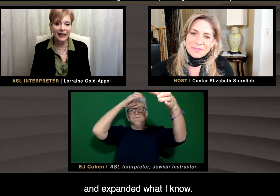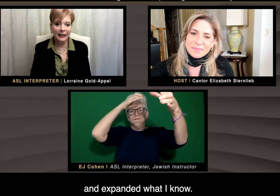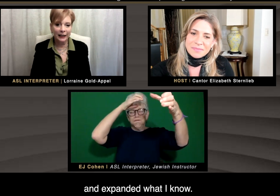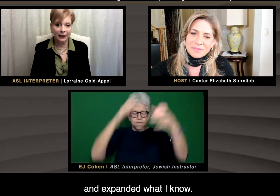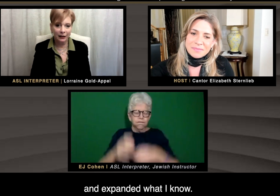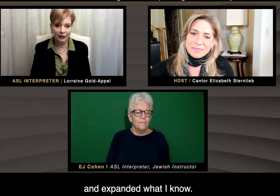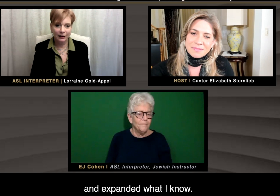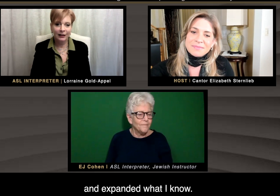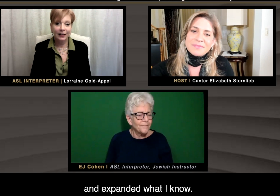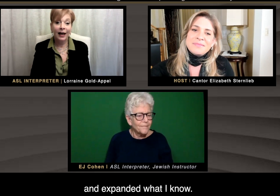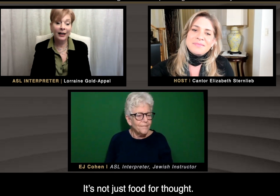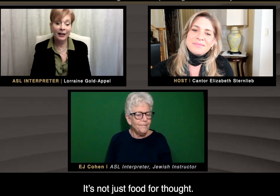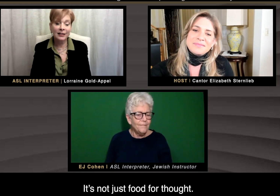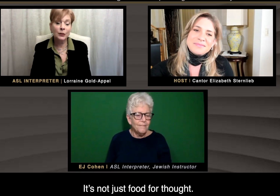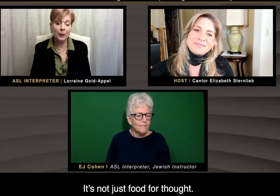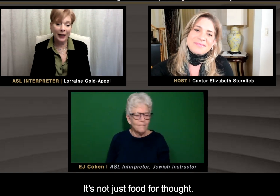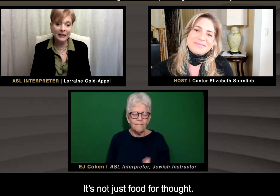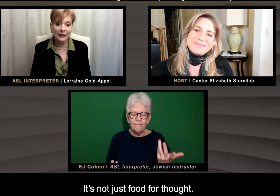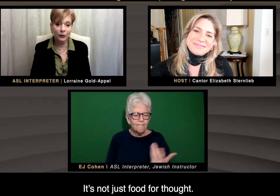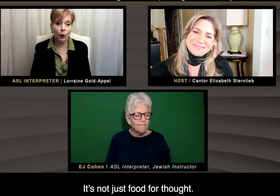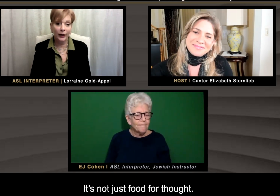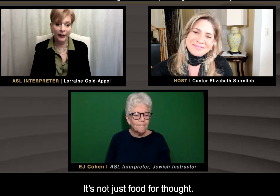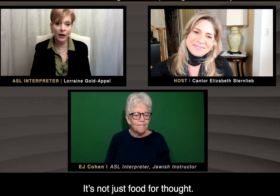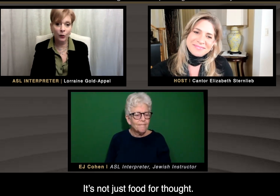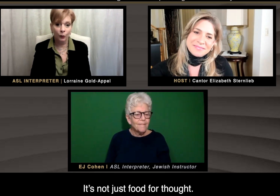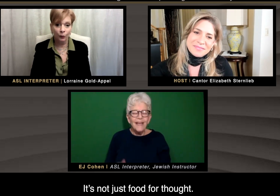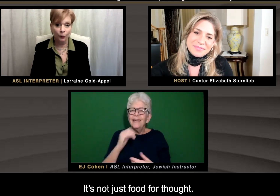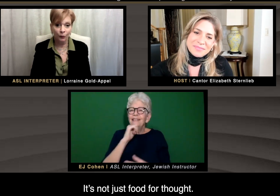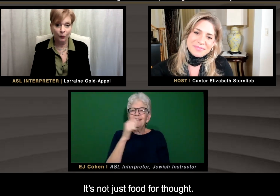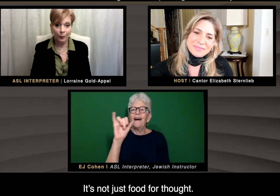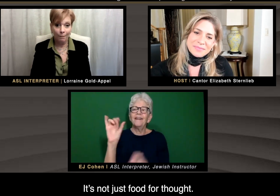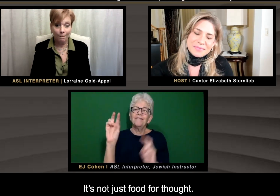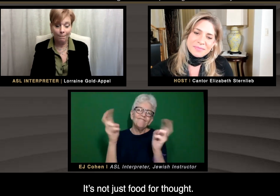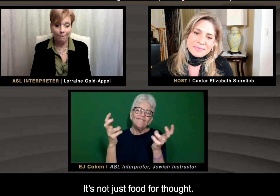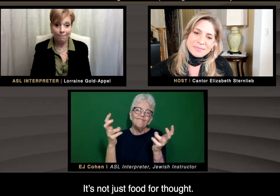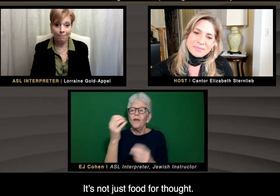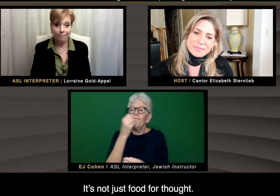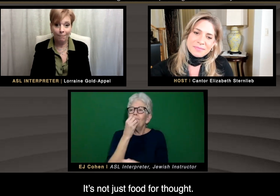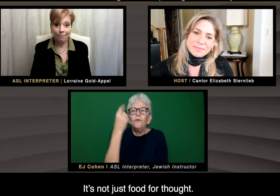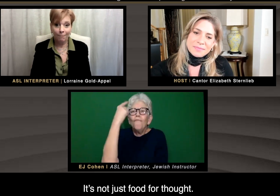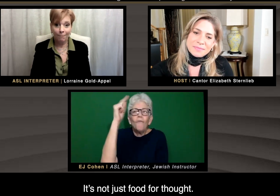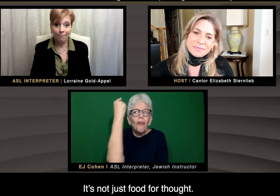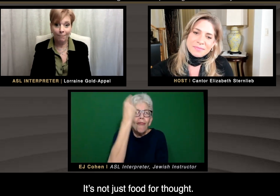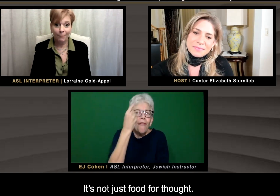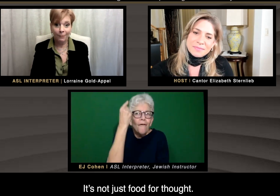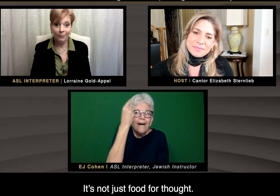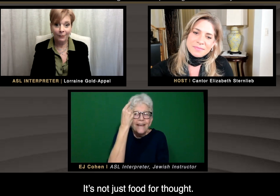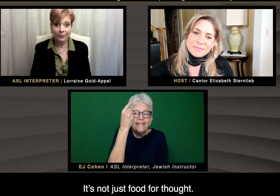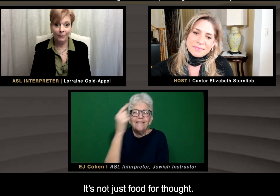I have taken in, and it has expanded what I know.